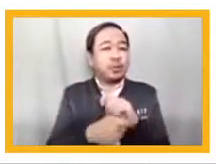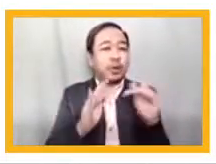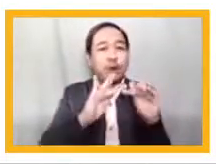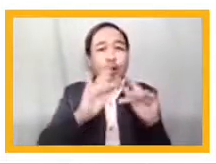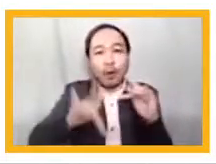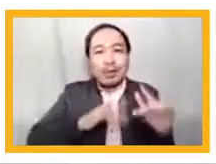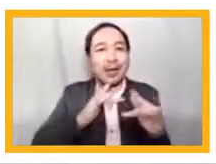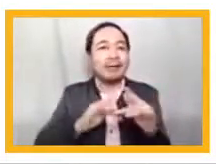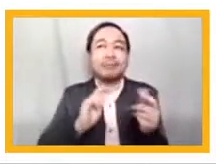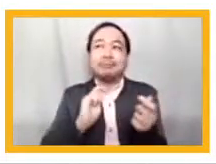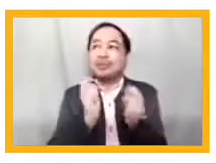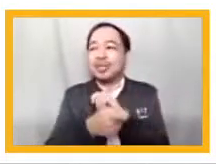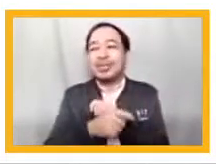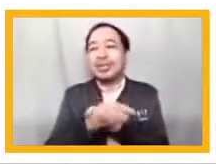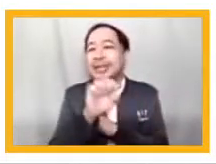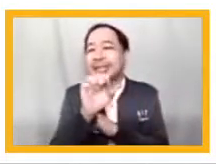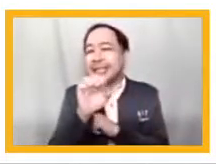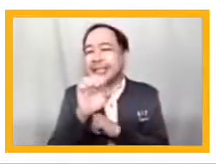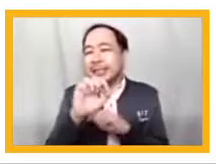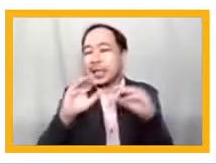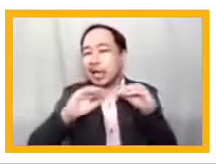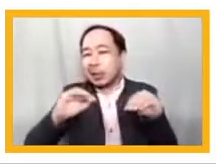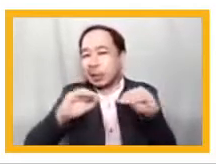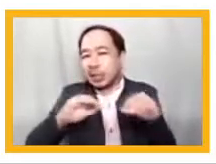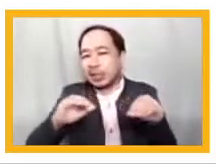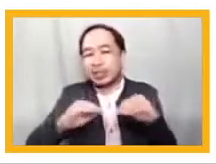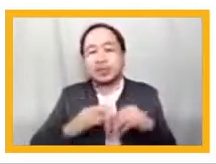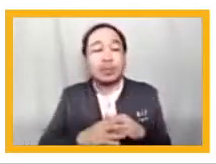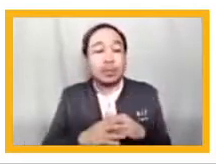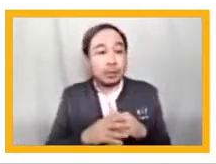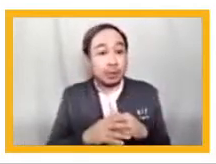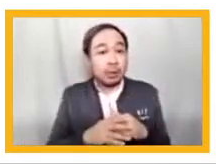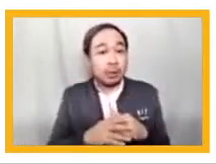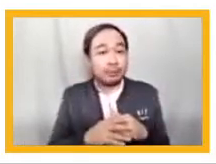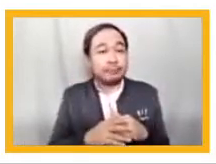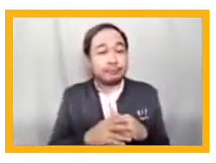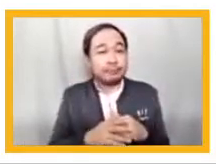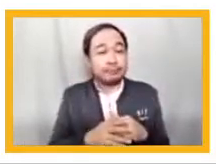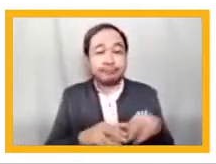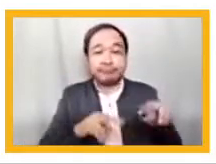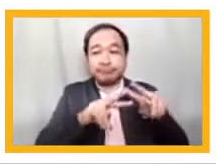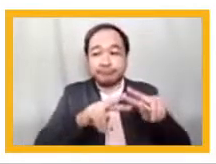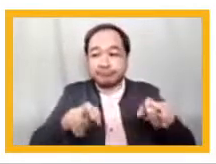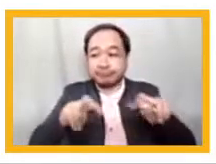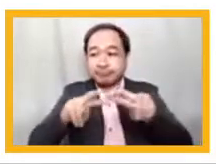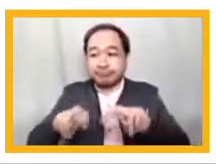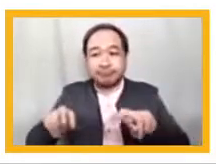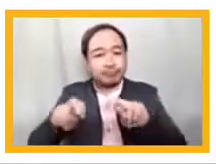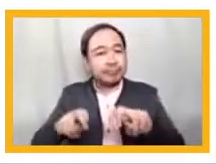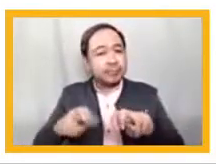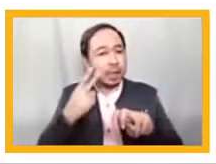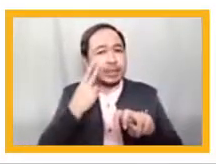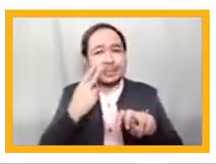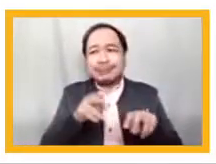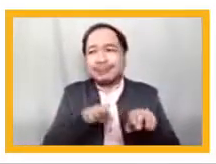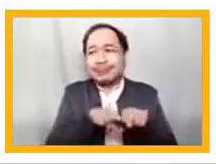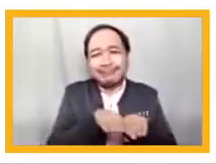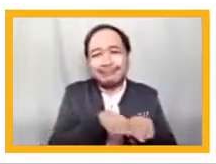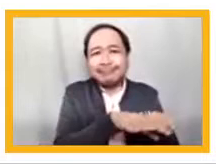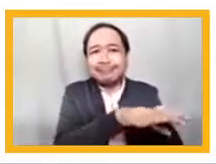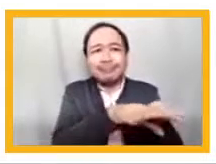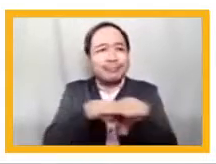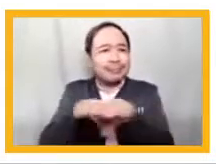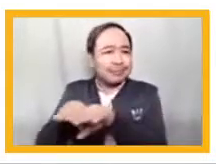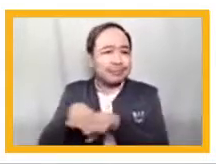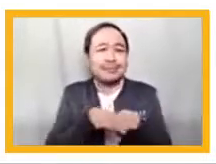e-education, etc. So we found out that the what you call the pattern is about